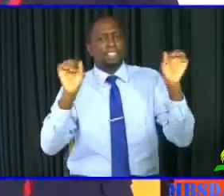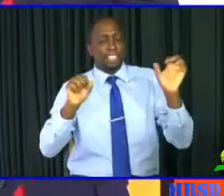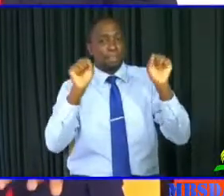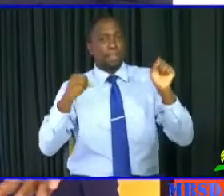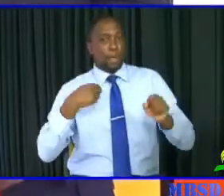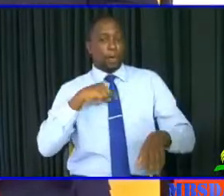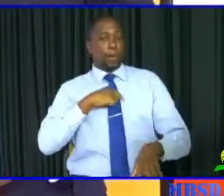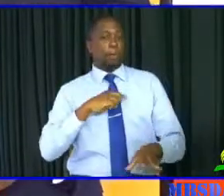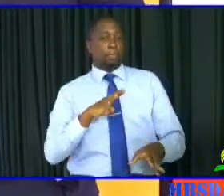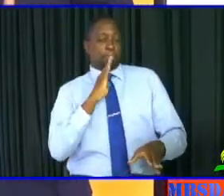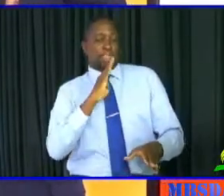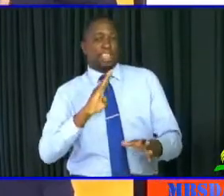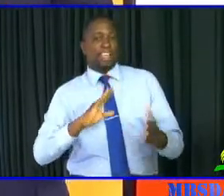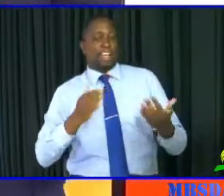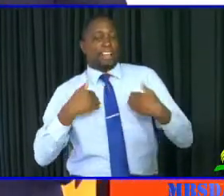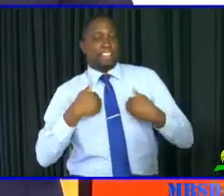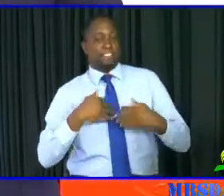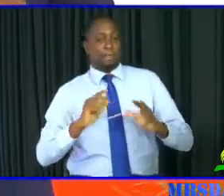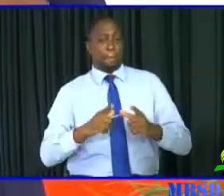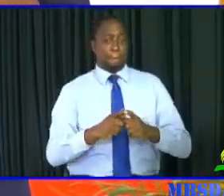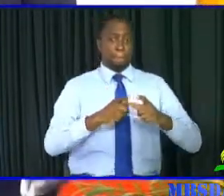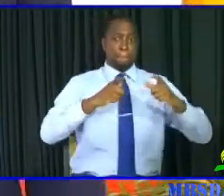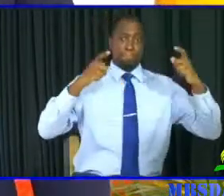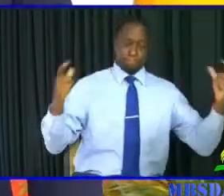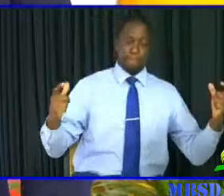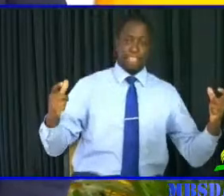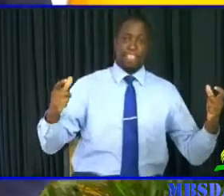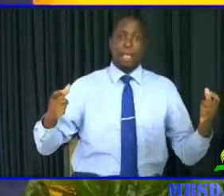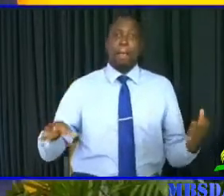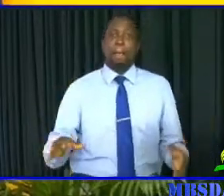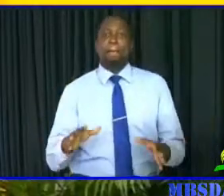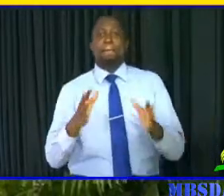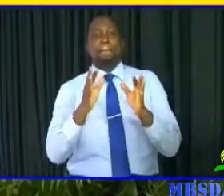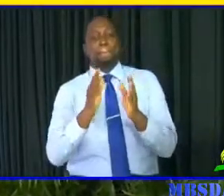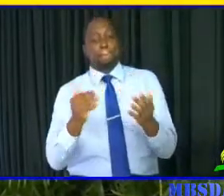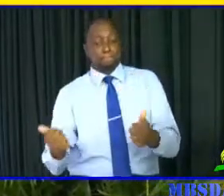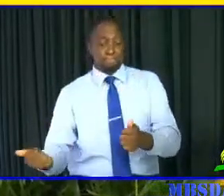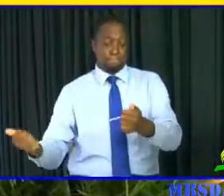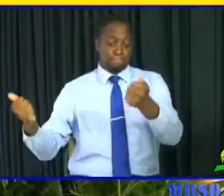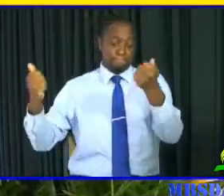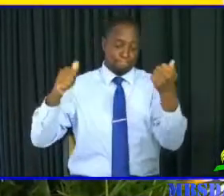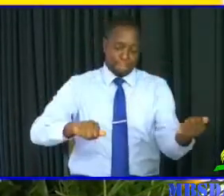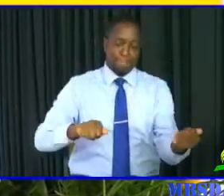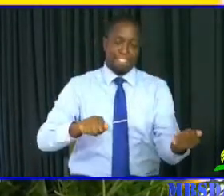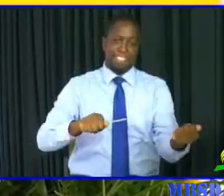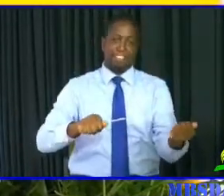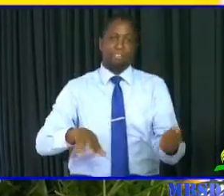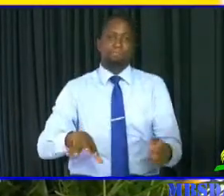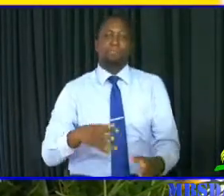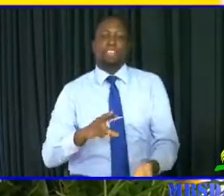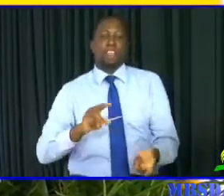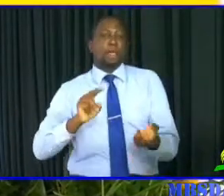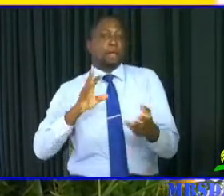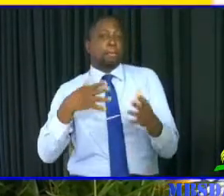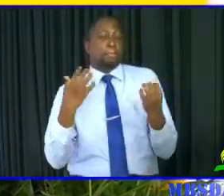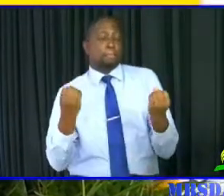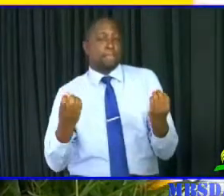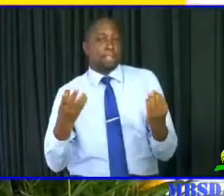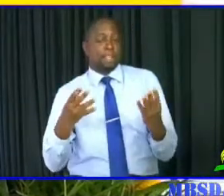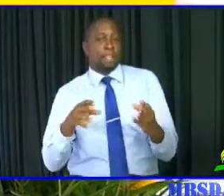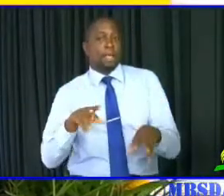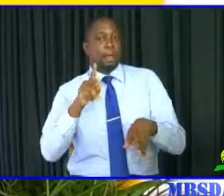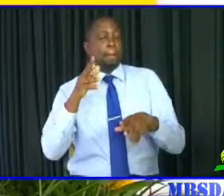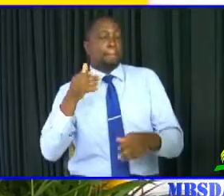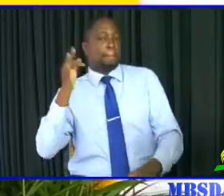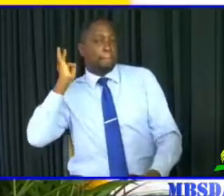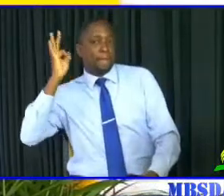a big baptism. We will be having a big baptism. In fact, a number of pastors have been calling to pray